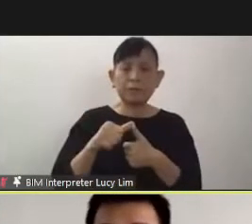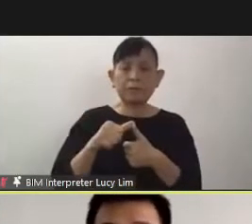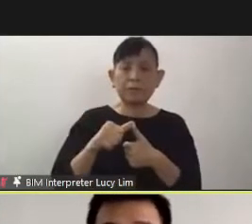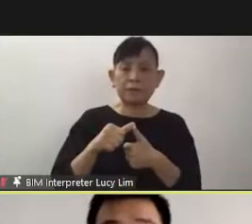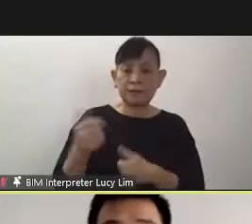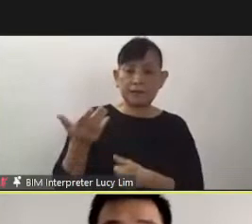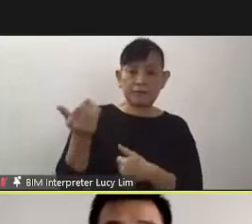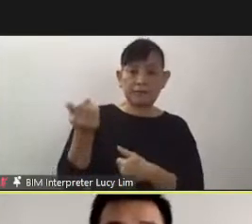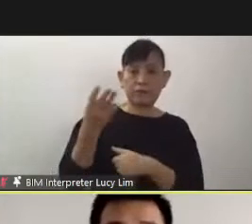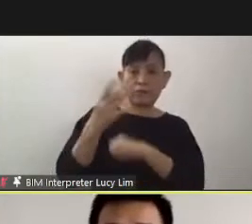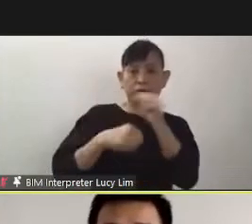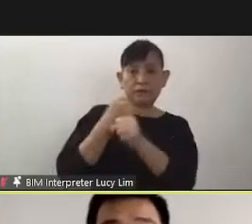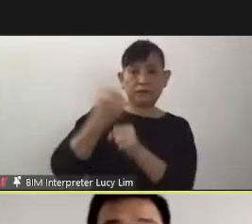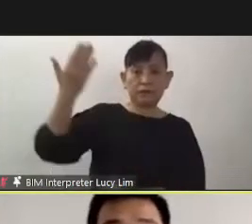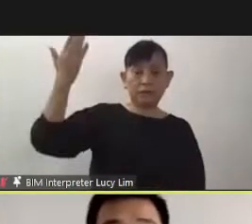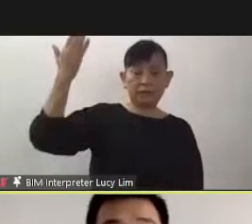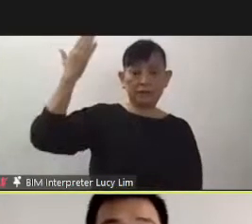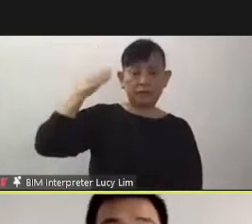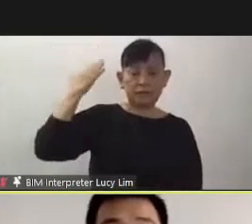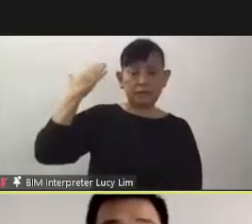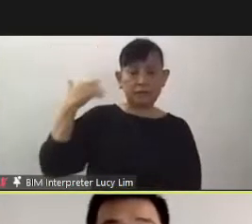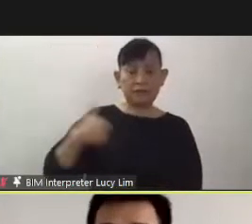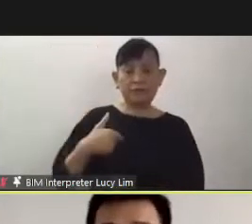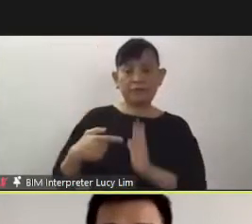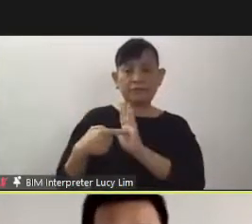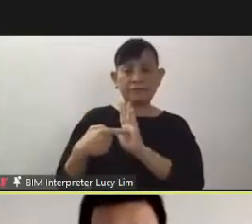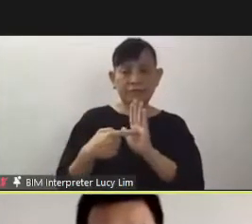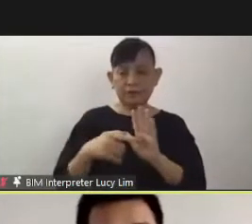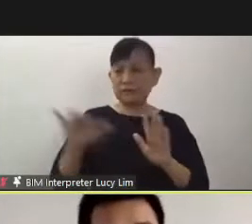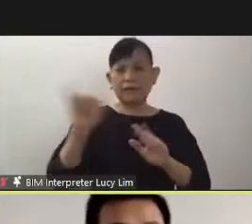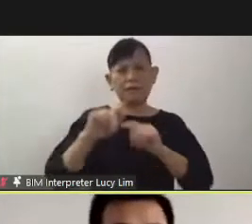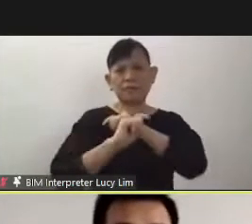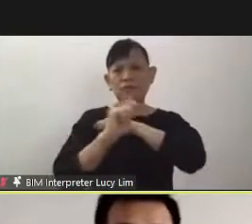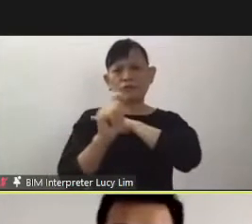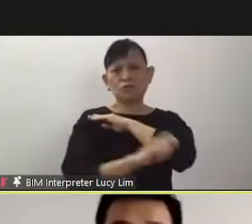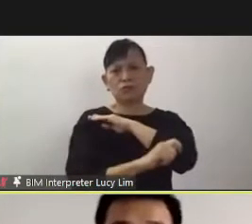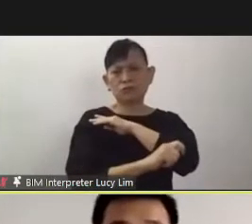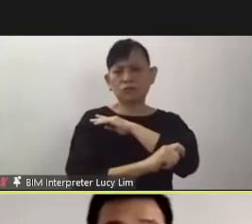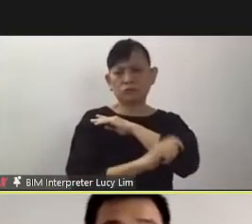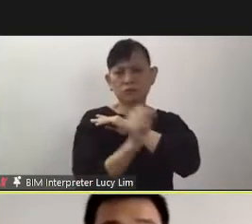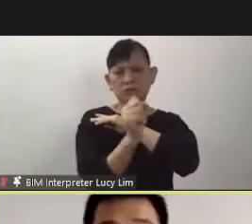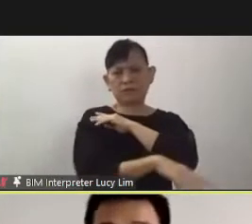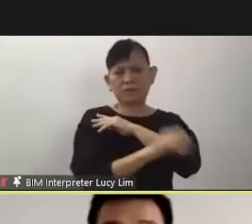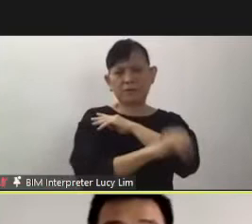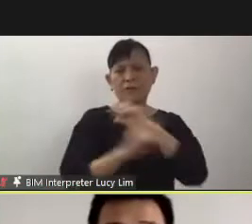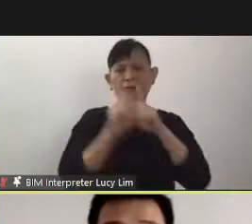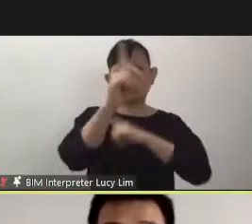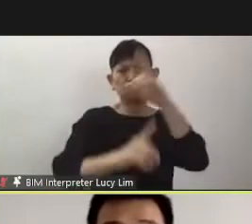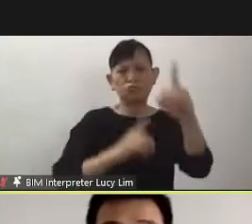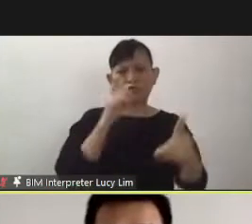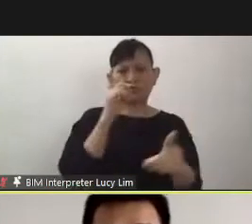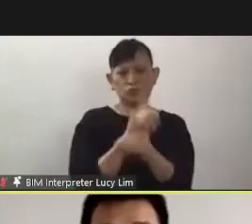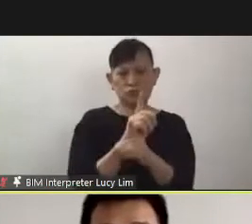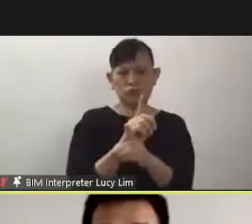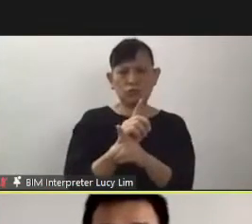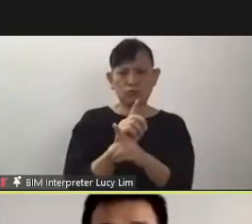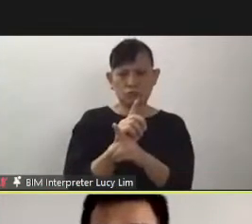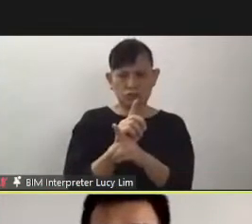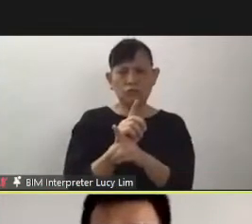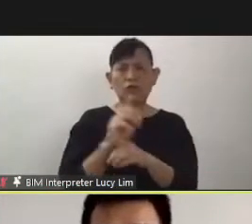few years ago, Malaysia was known as like Tong Sampah Dunia, like the dumping ground from all the world dumping